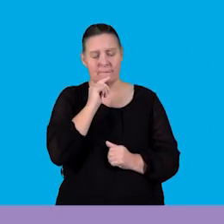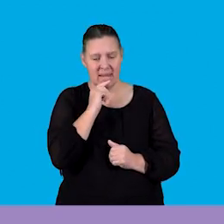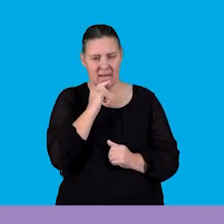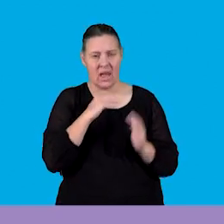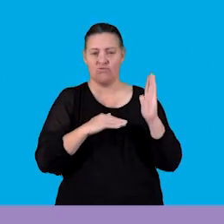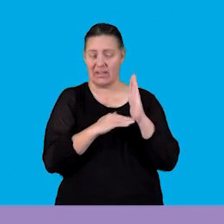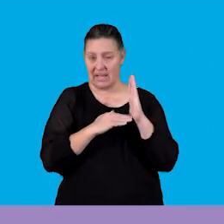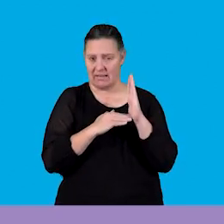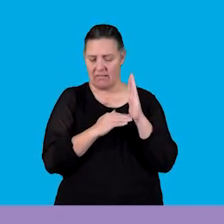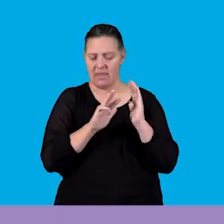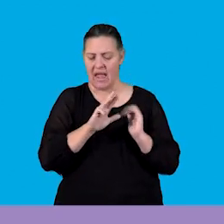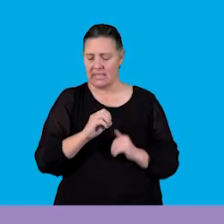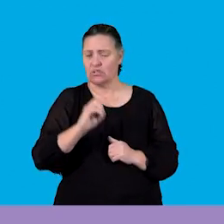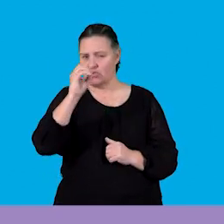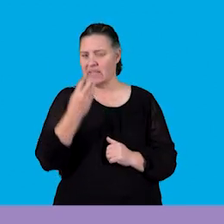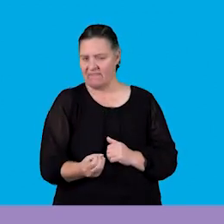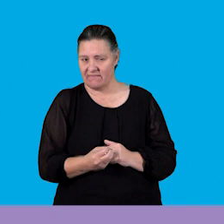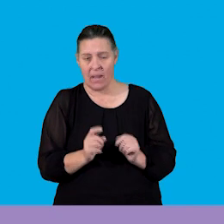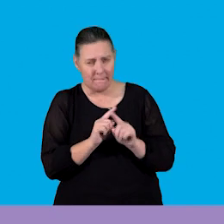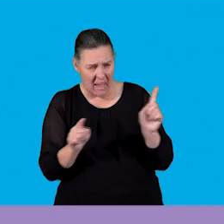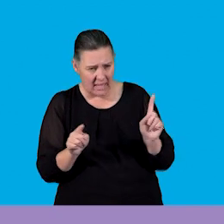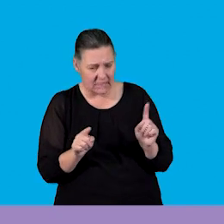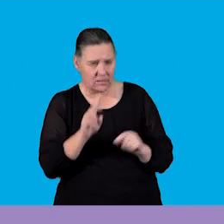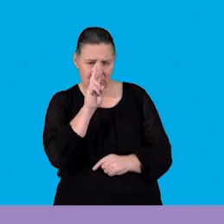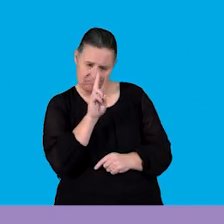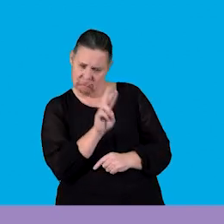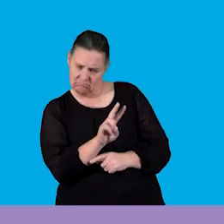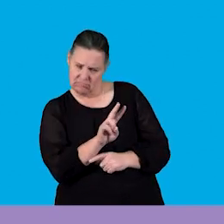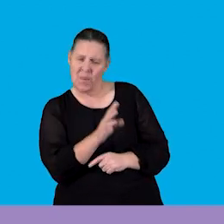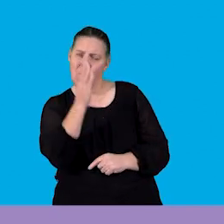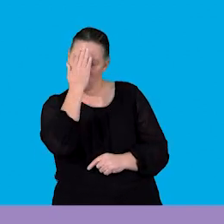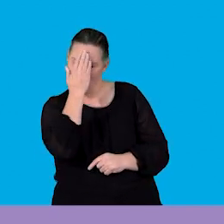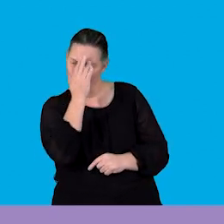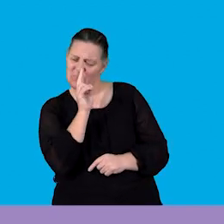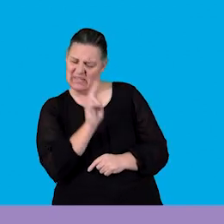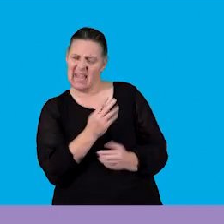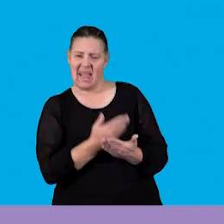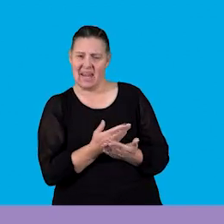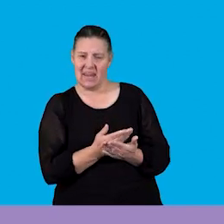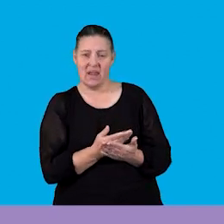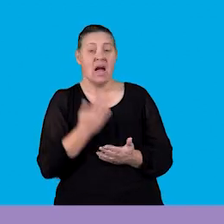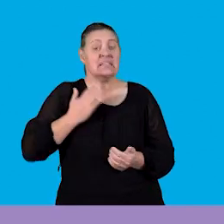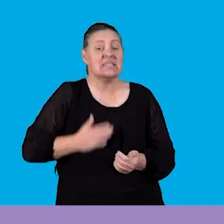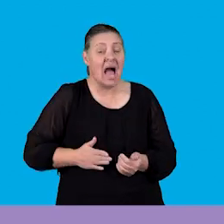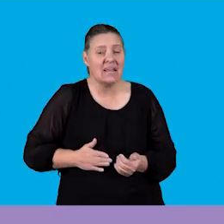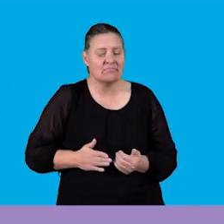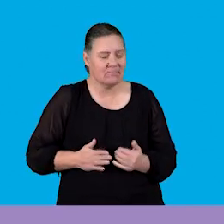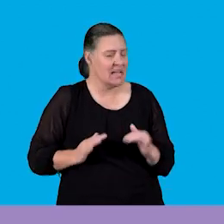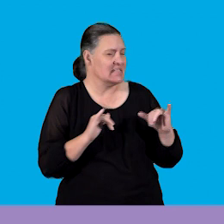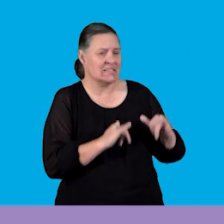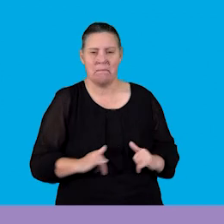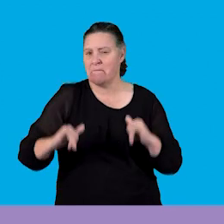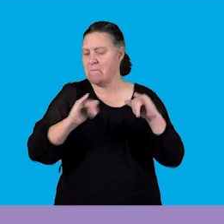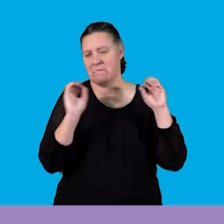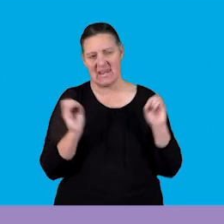degrees, which means that it is a right-angled triangle. But we know, or we can see,